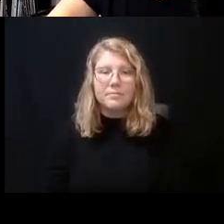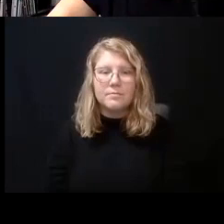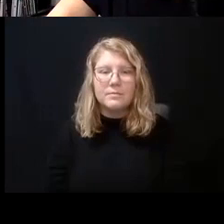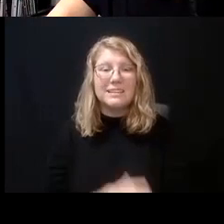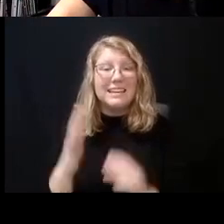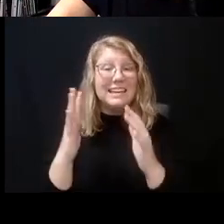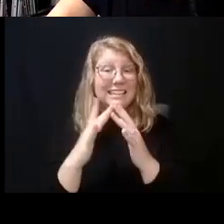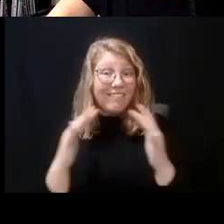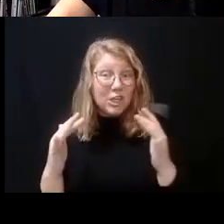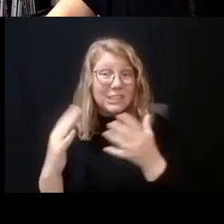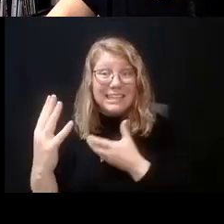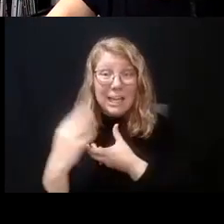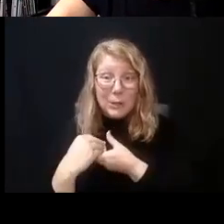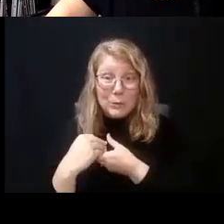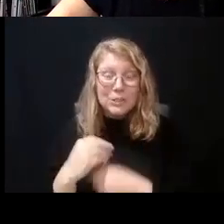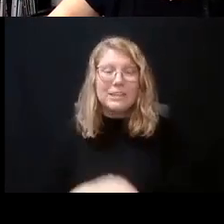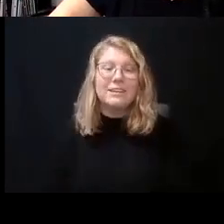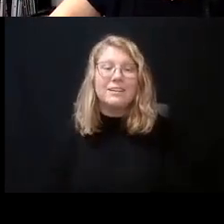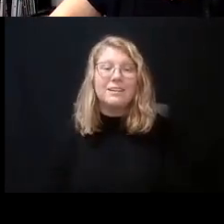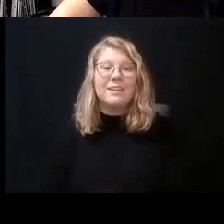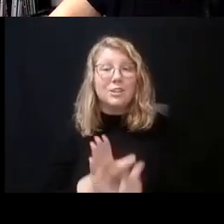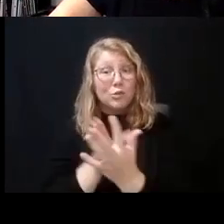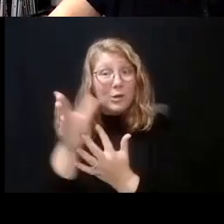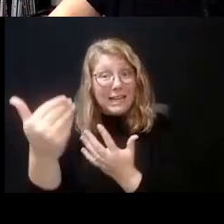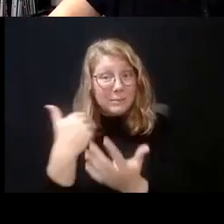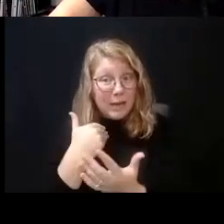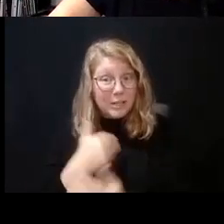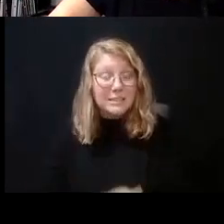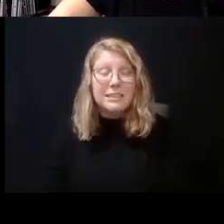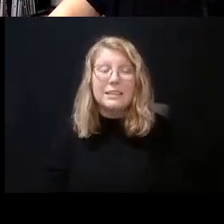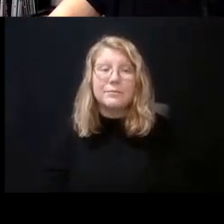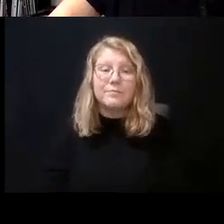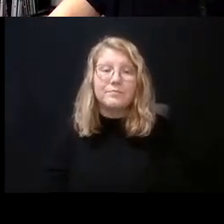diversity, inclusion, transparency.